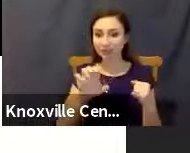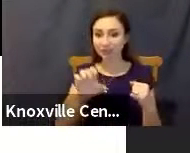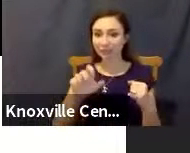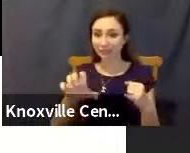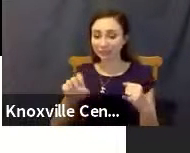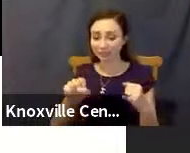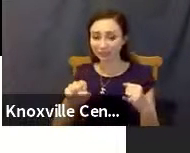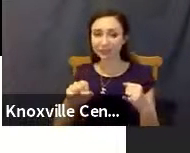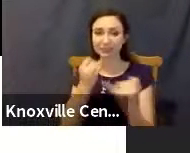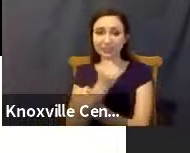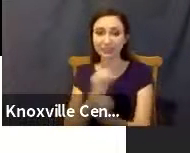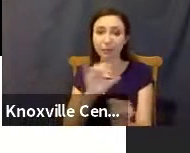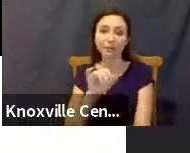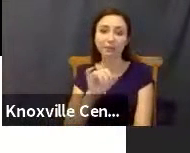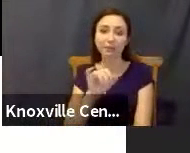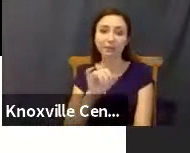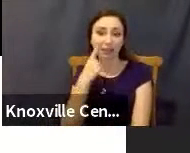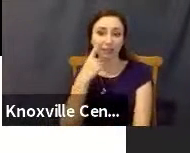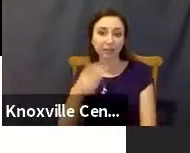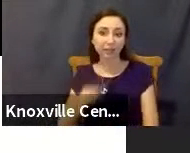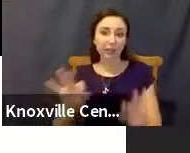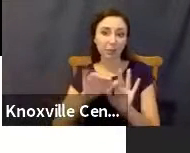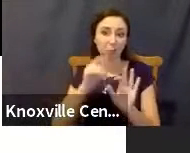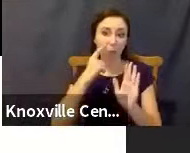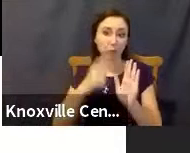of important to note.